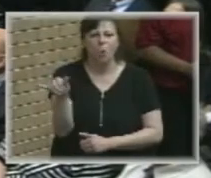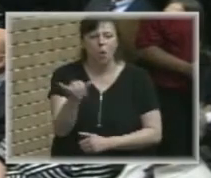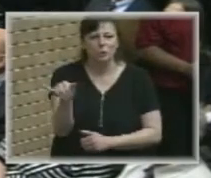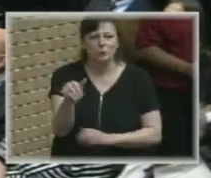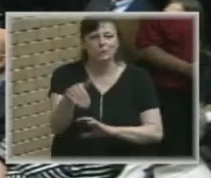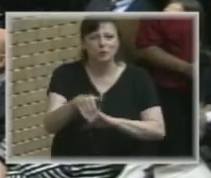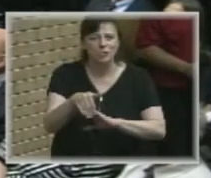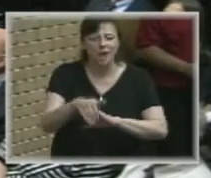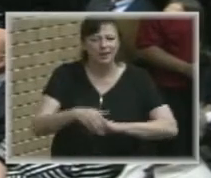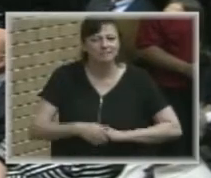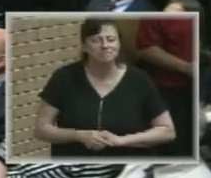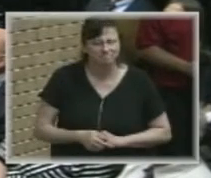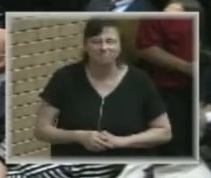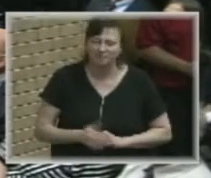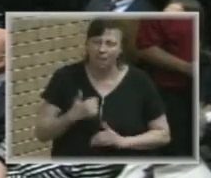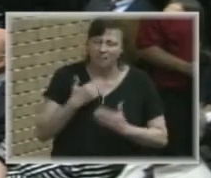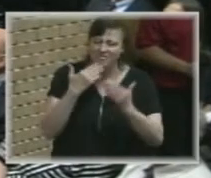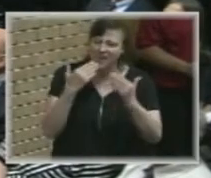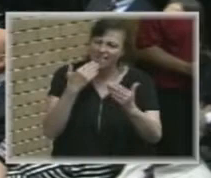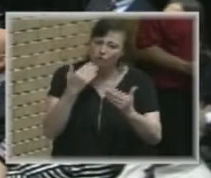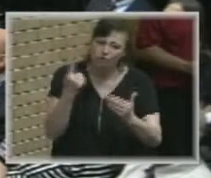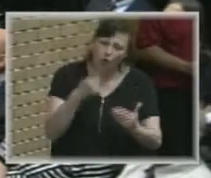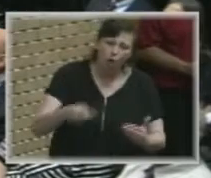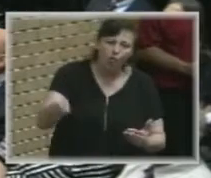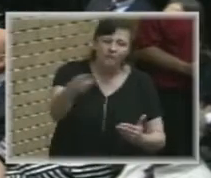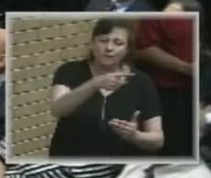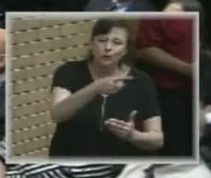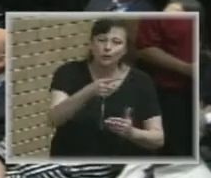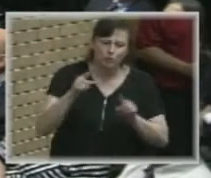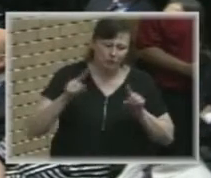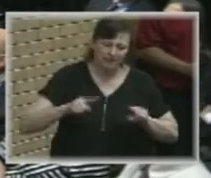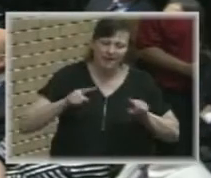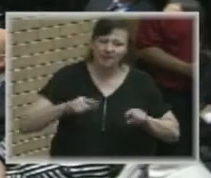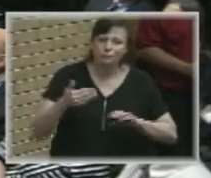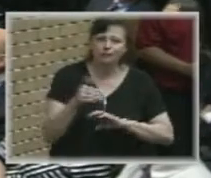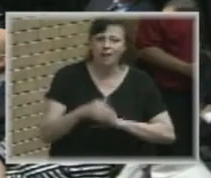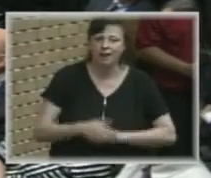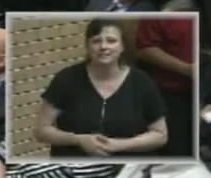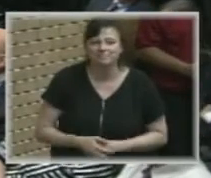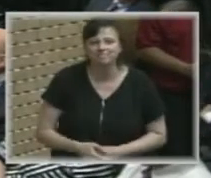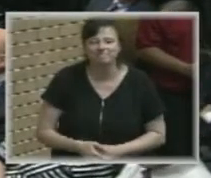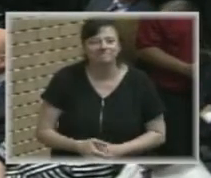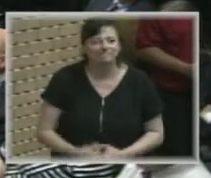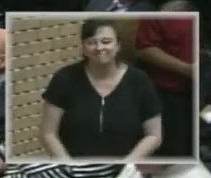tonight. I'm grateful for all of you that are here.